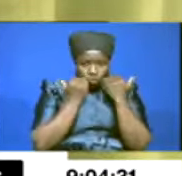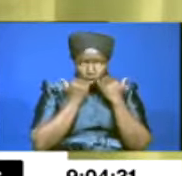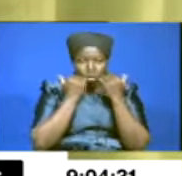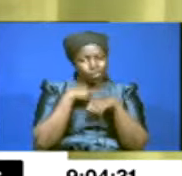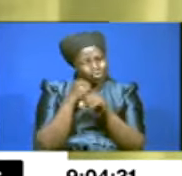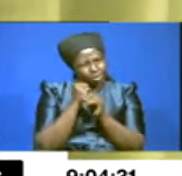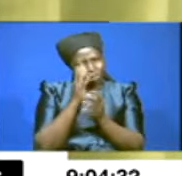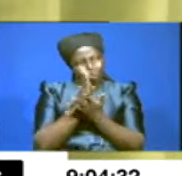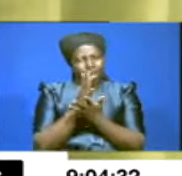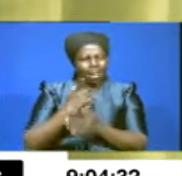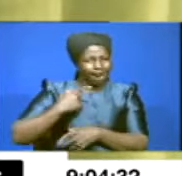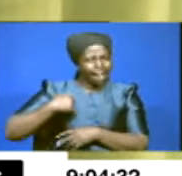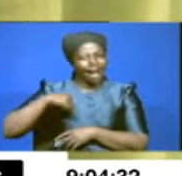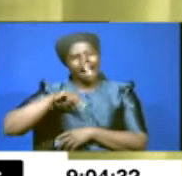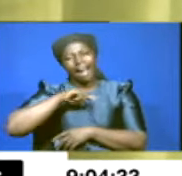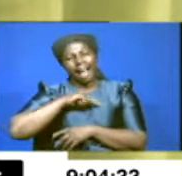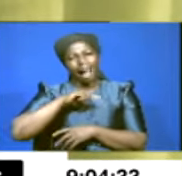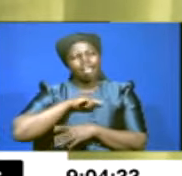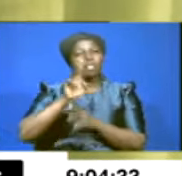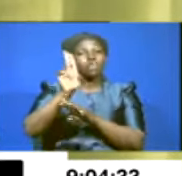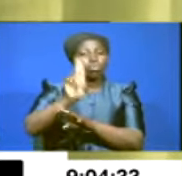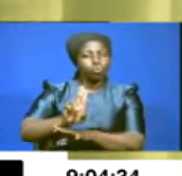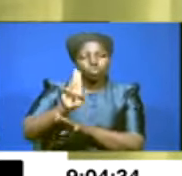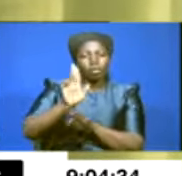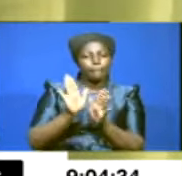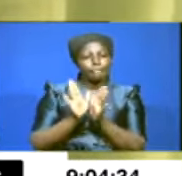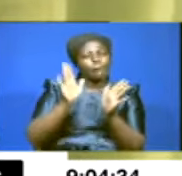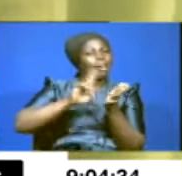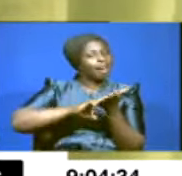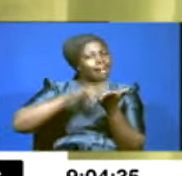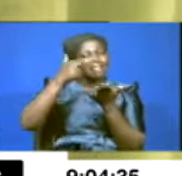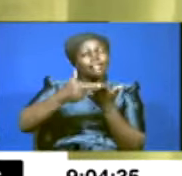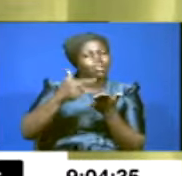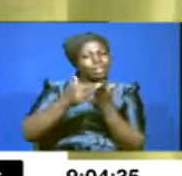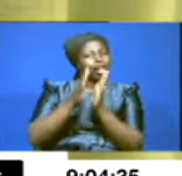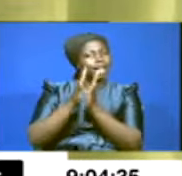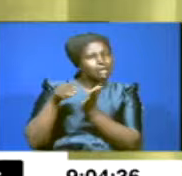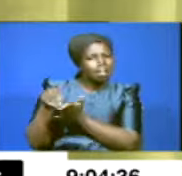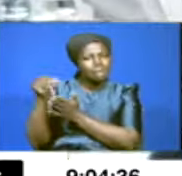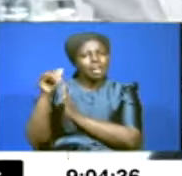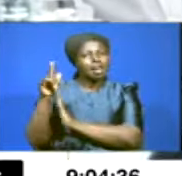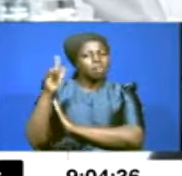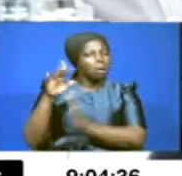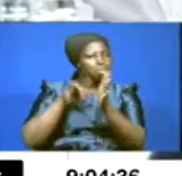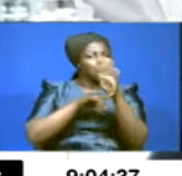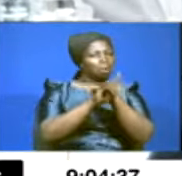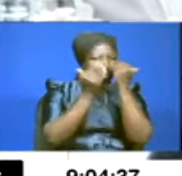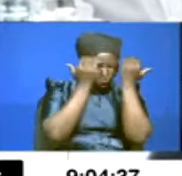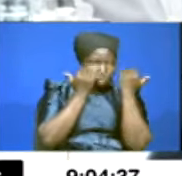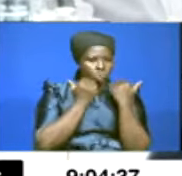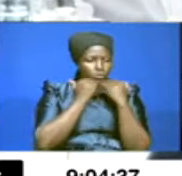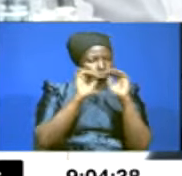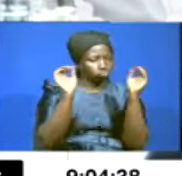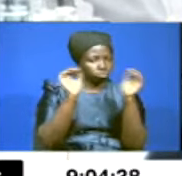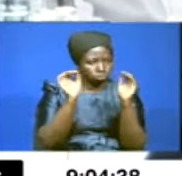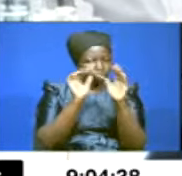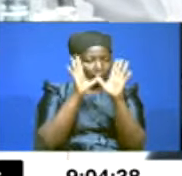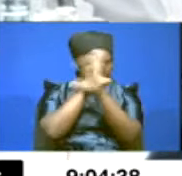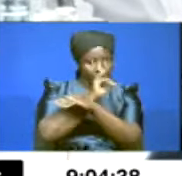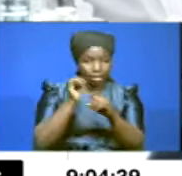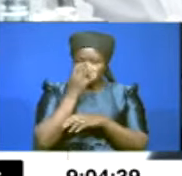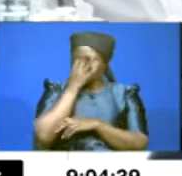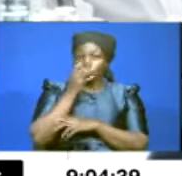to expend public resources with lawyers going to court. President Ruto has also warned